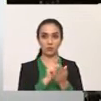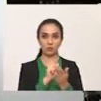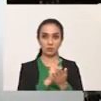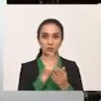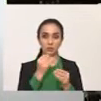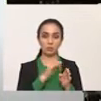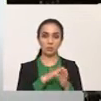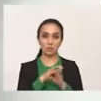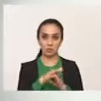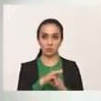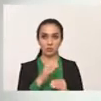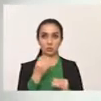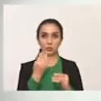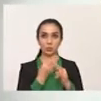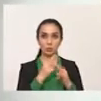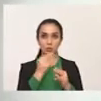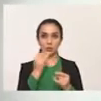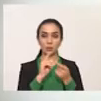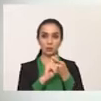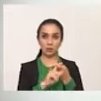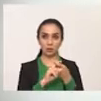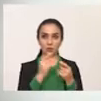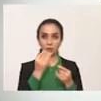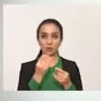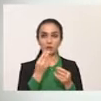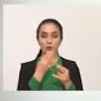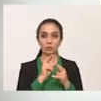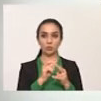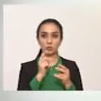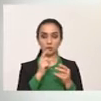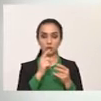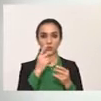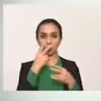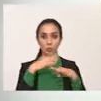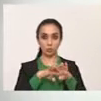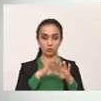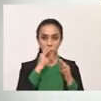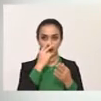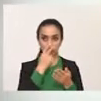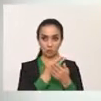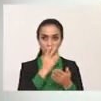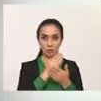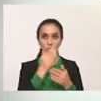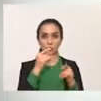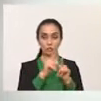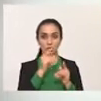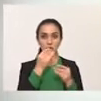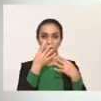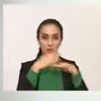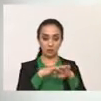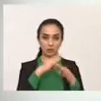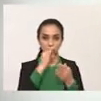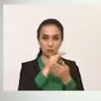vazifani bajaramiz. Quyida bakteriyaning hujayrasi tasvirlangan. Shu tasvirlangan